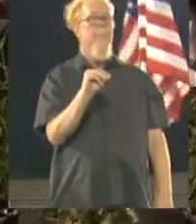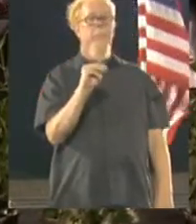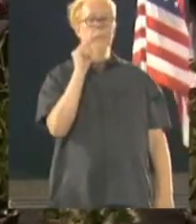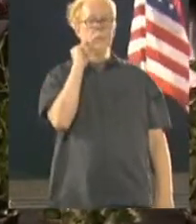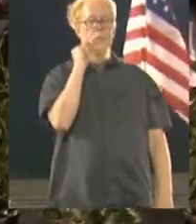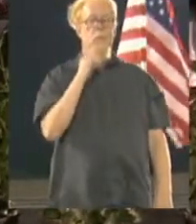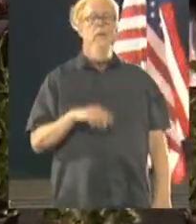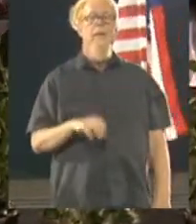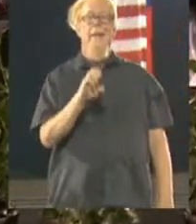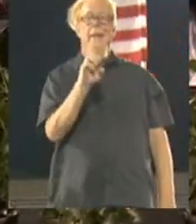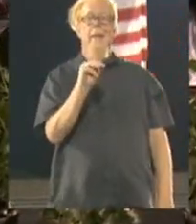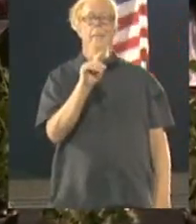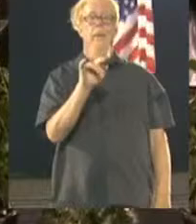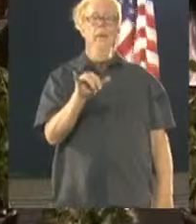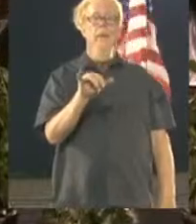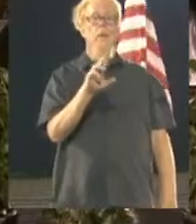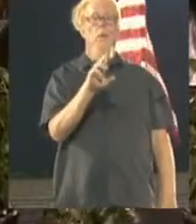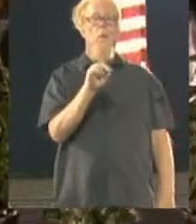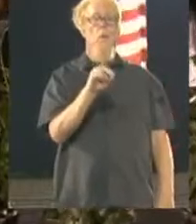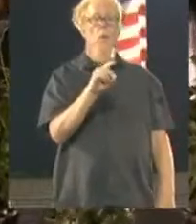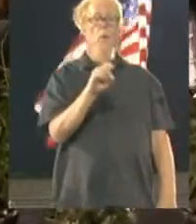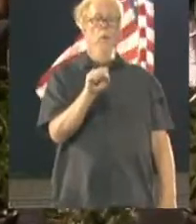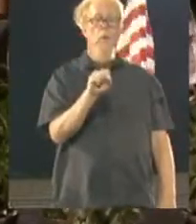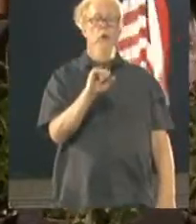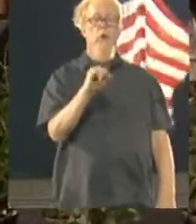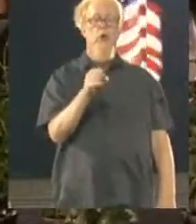Emily Rose Jansen will be attending San Antonio College.